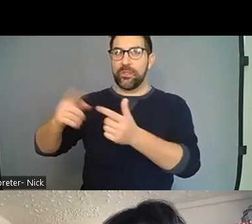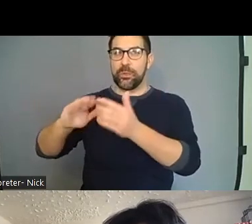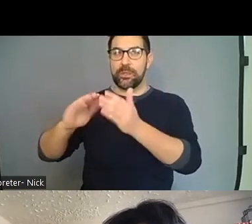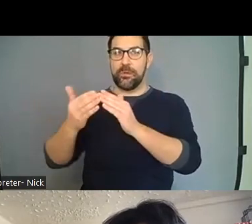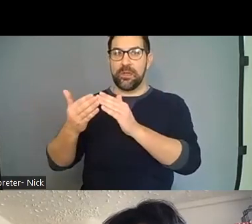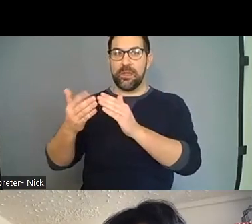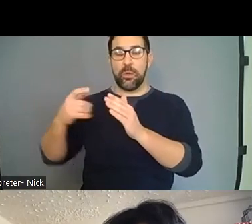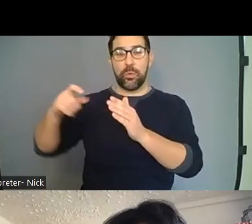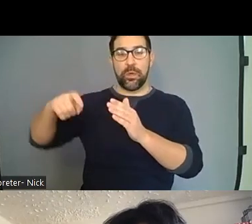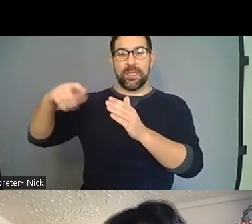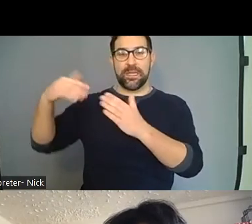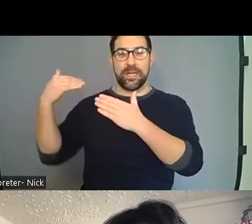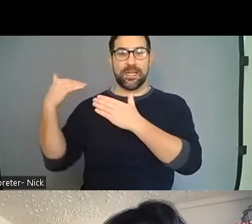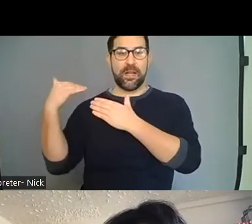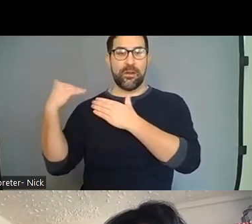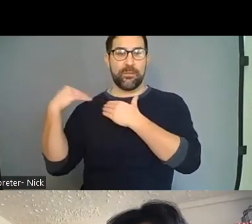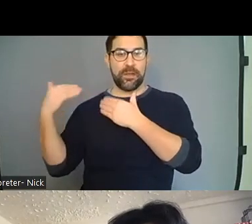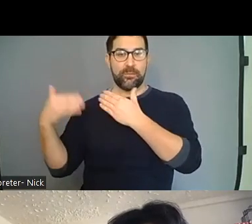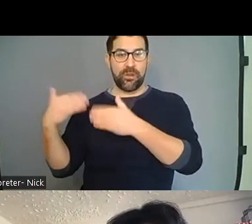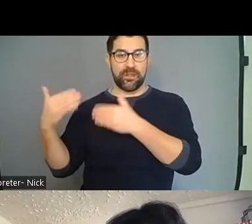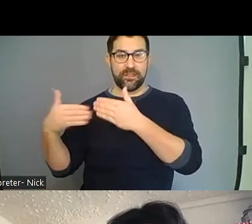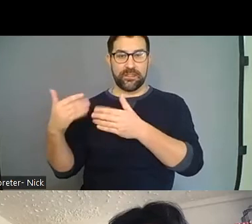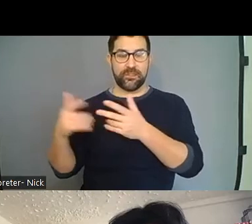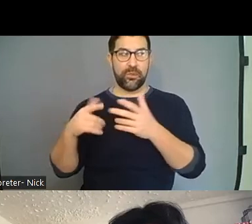we need accountability processes, if we need